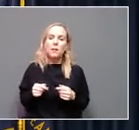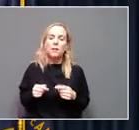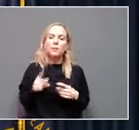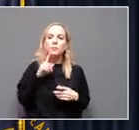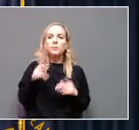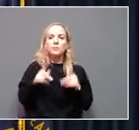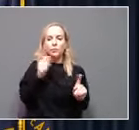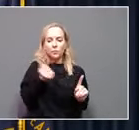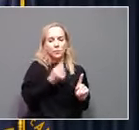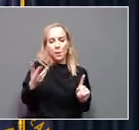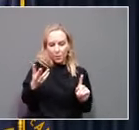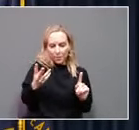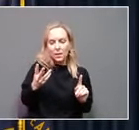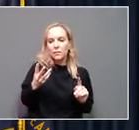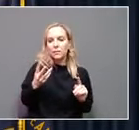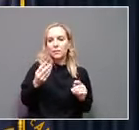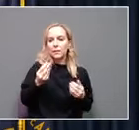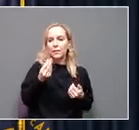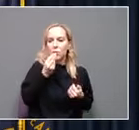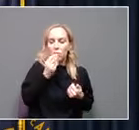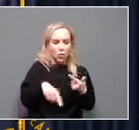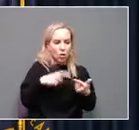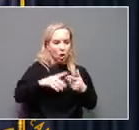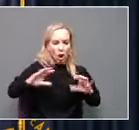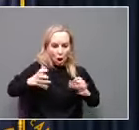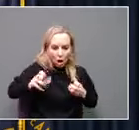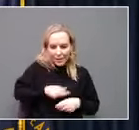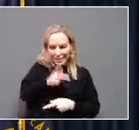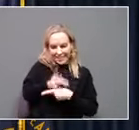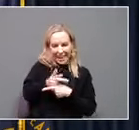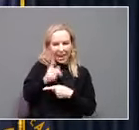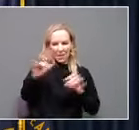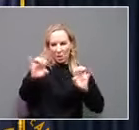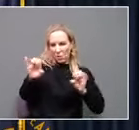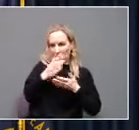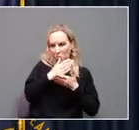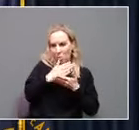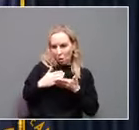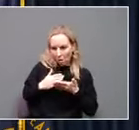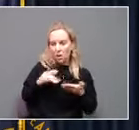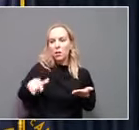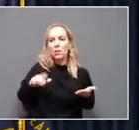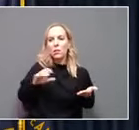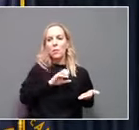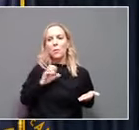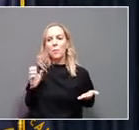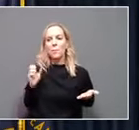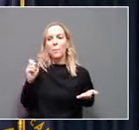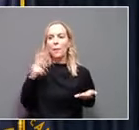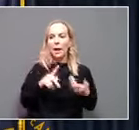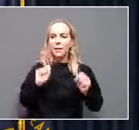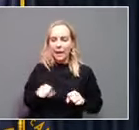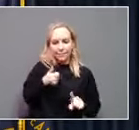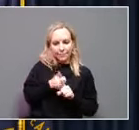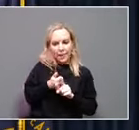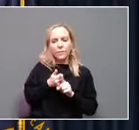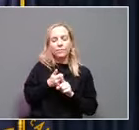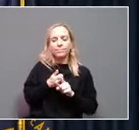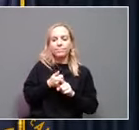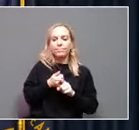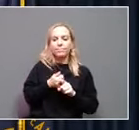a day, laundry, et cetera, that we're able to take care of in the emergency towards back to that self-sufficiency. But the process is